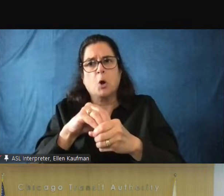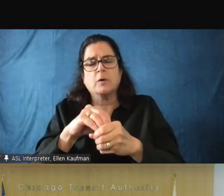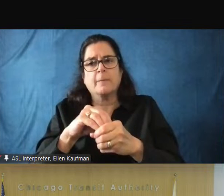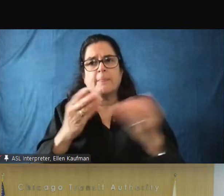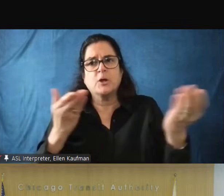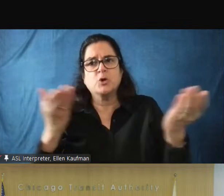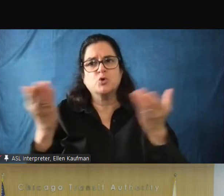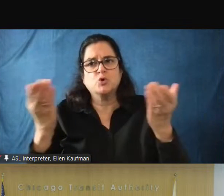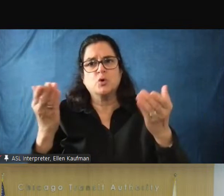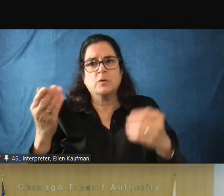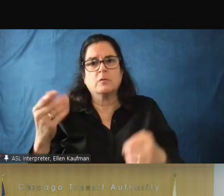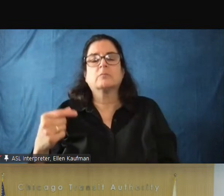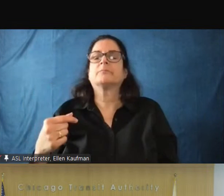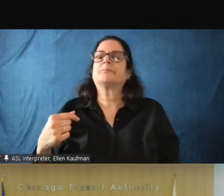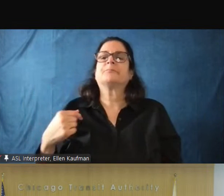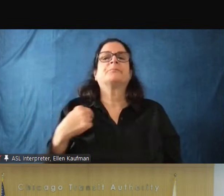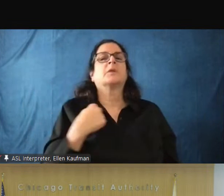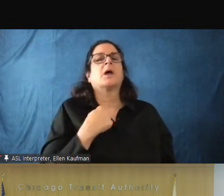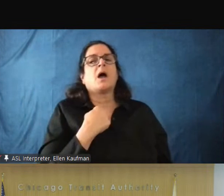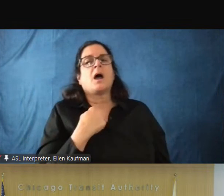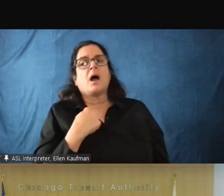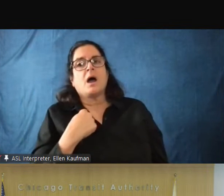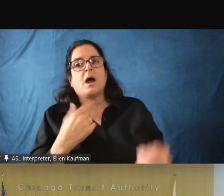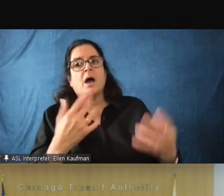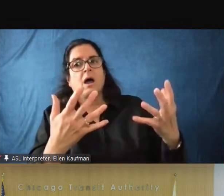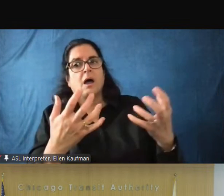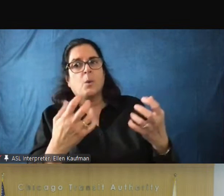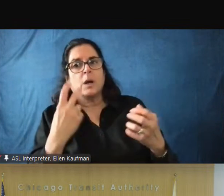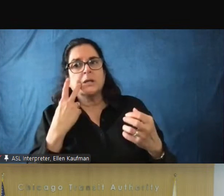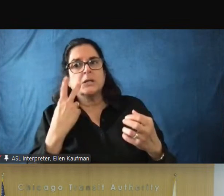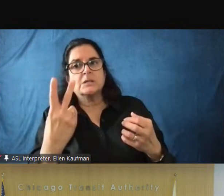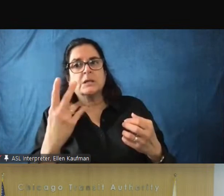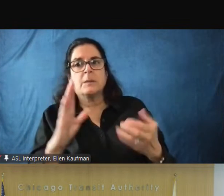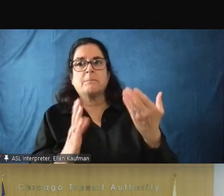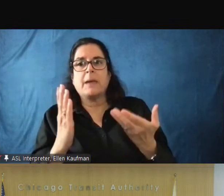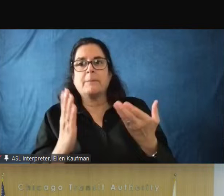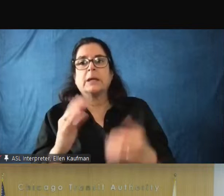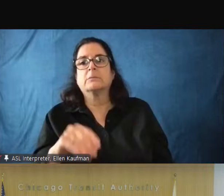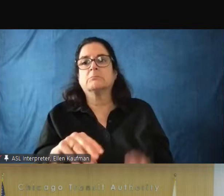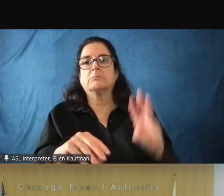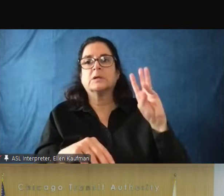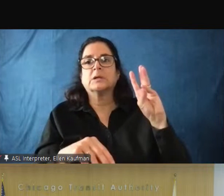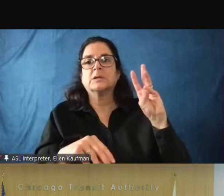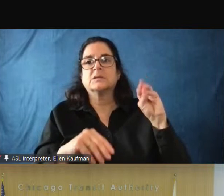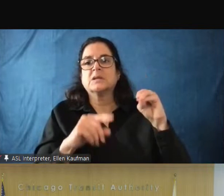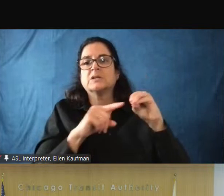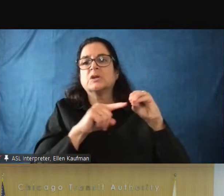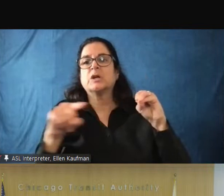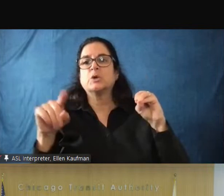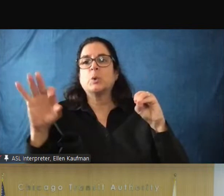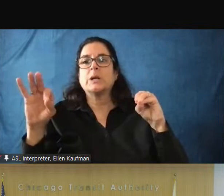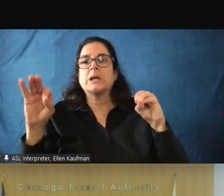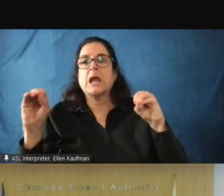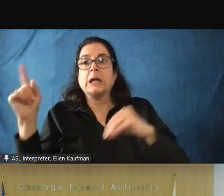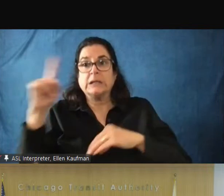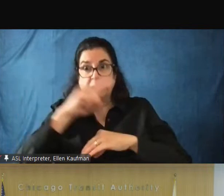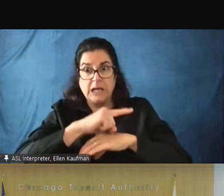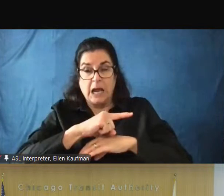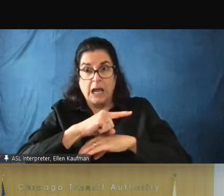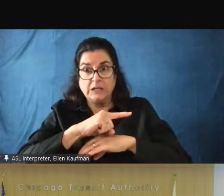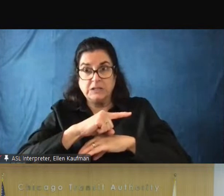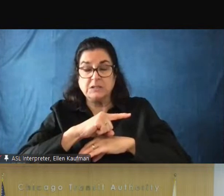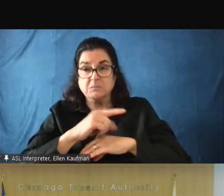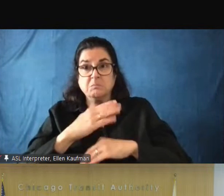would like to see in perhaps 60 or 90 days come back and report to us about